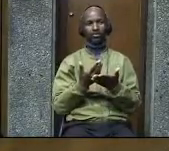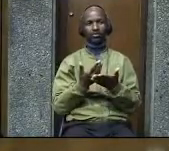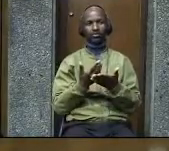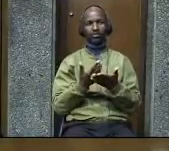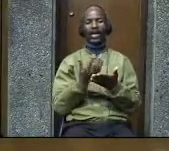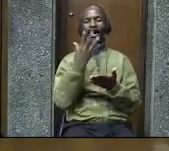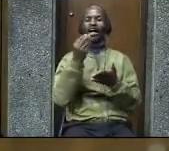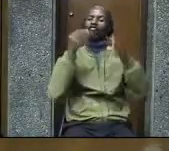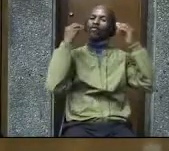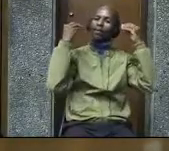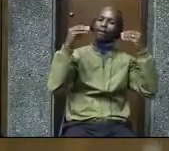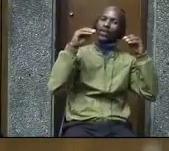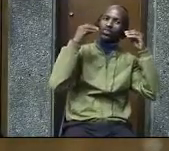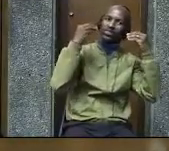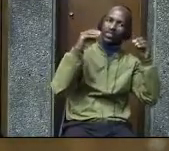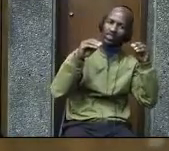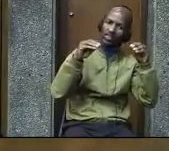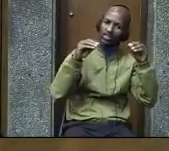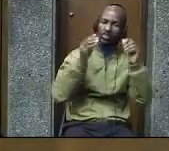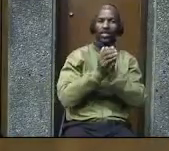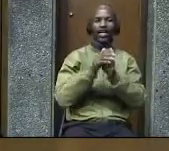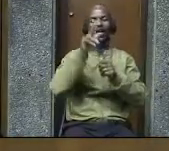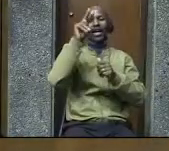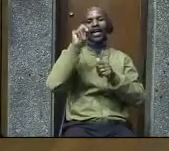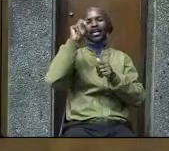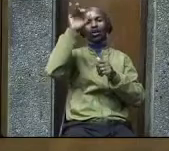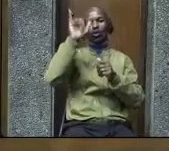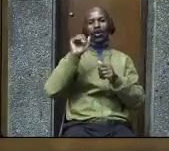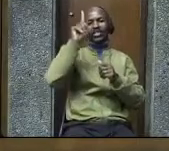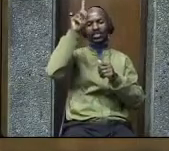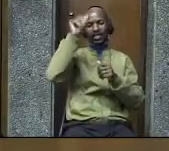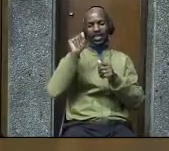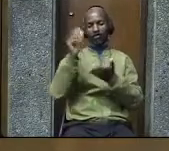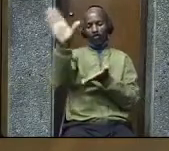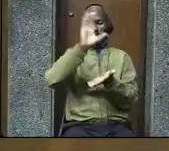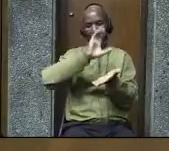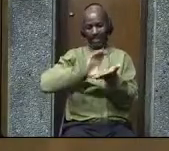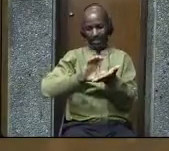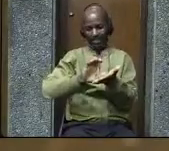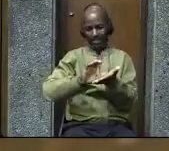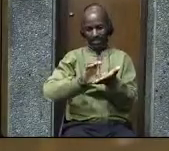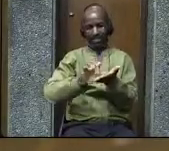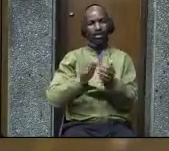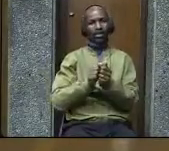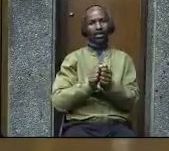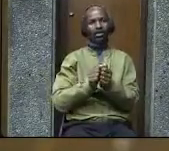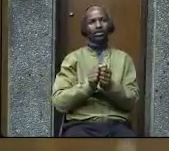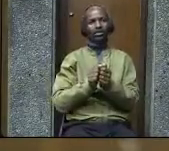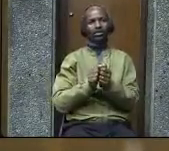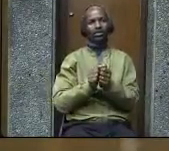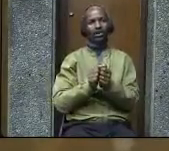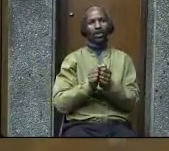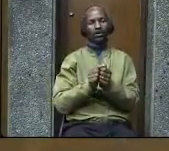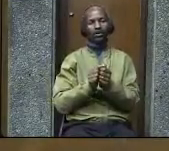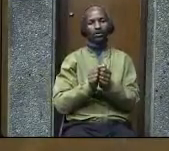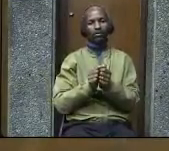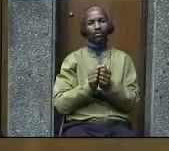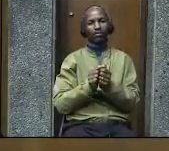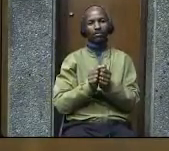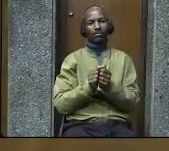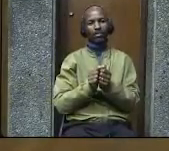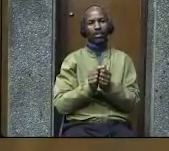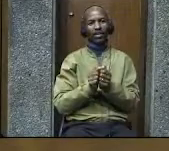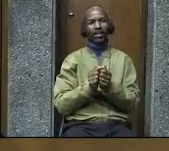ke na le business, ke ya NYDA for funding. I don't have any